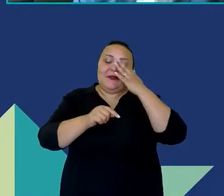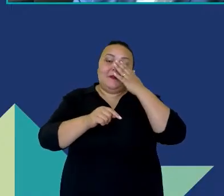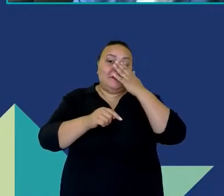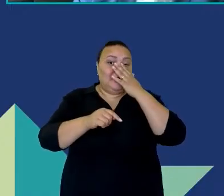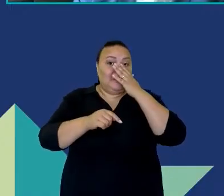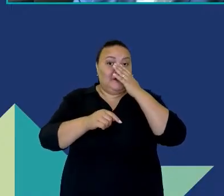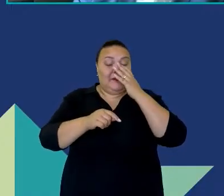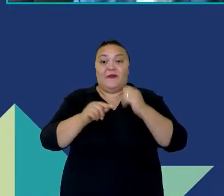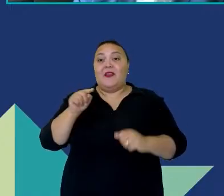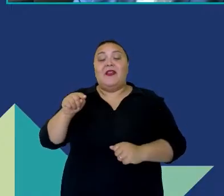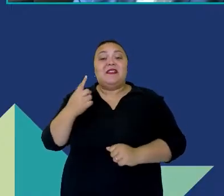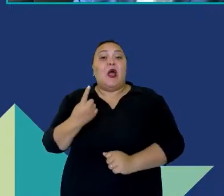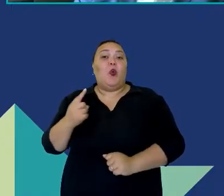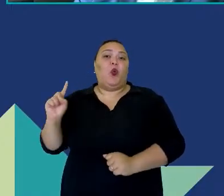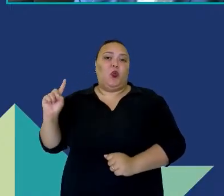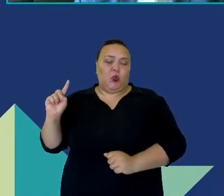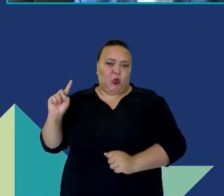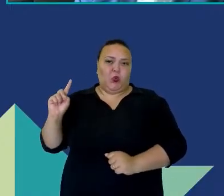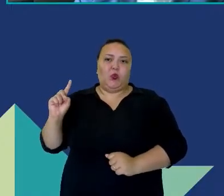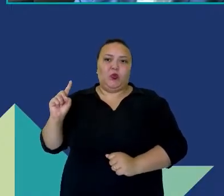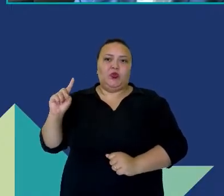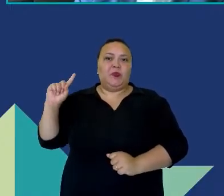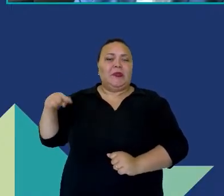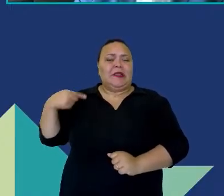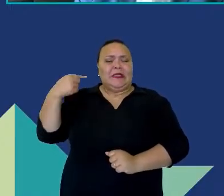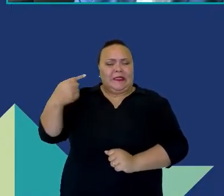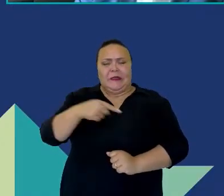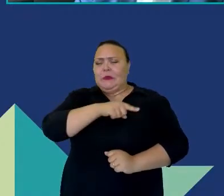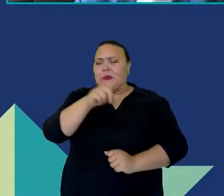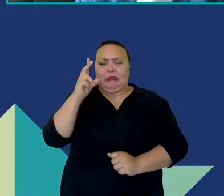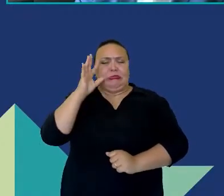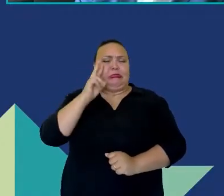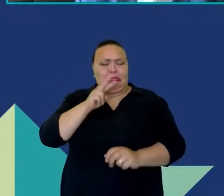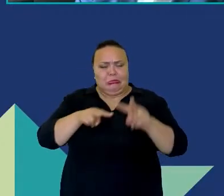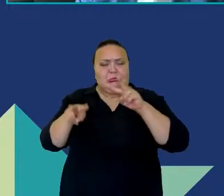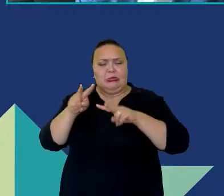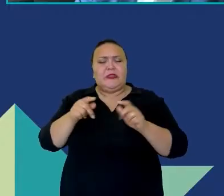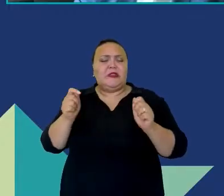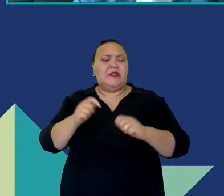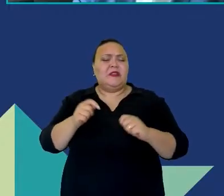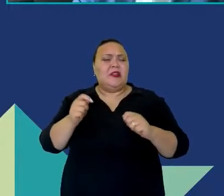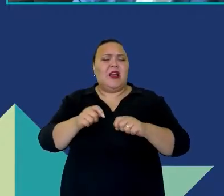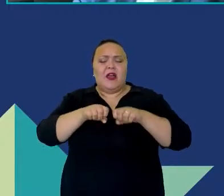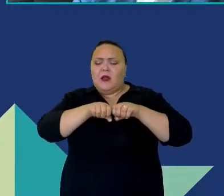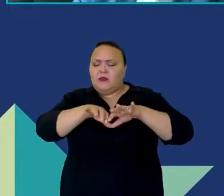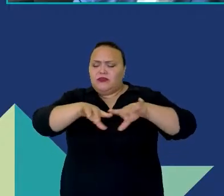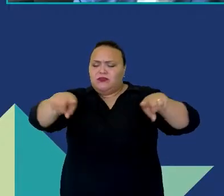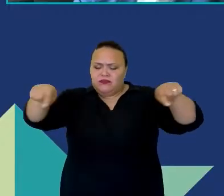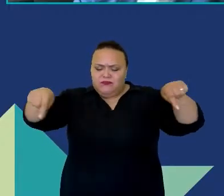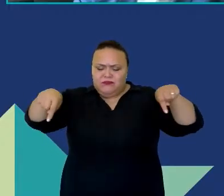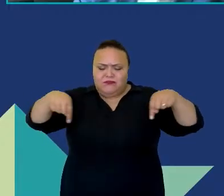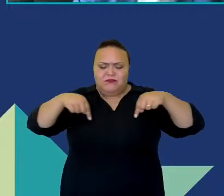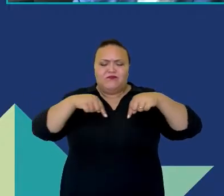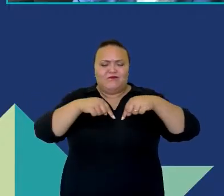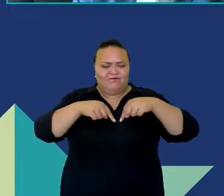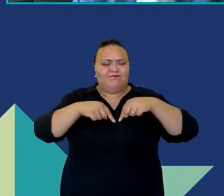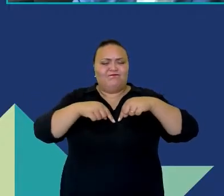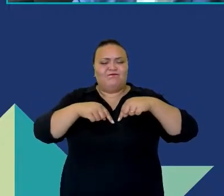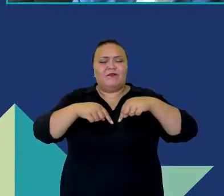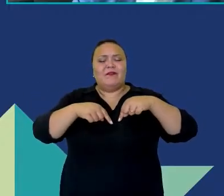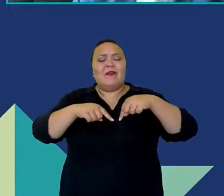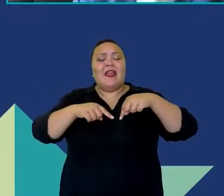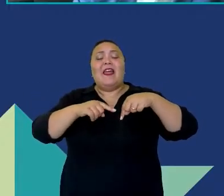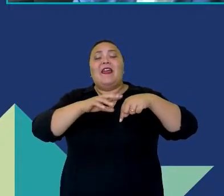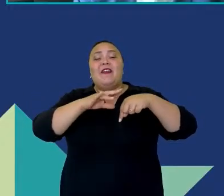you can see the final footprint was actually touching on a downstream pond. So definitely